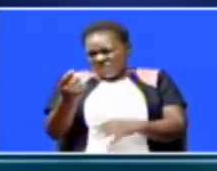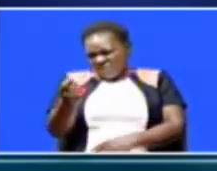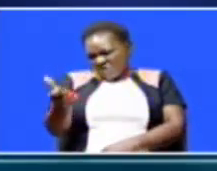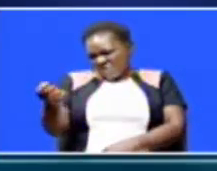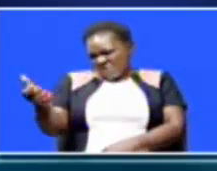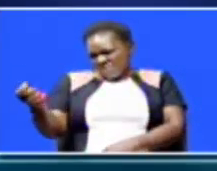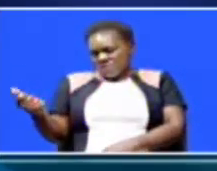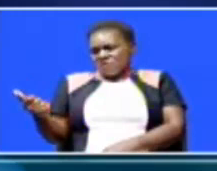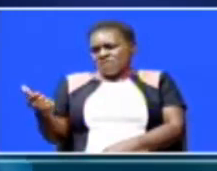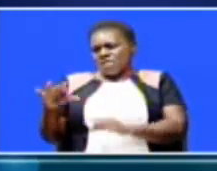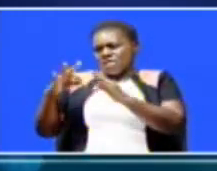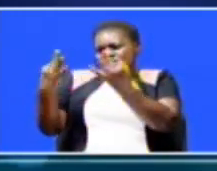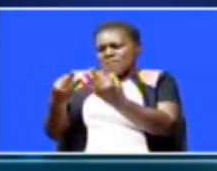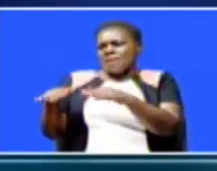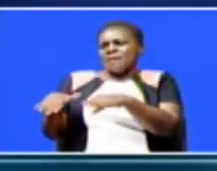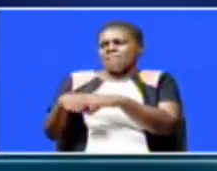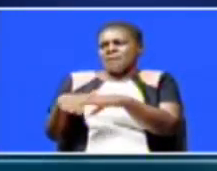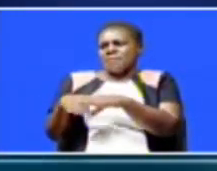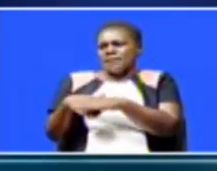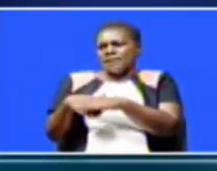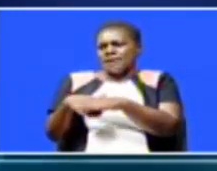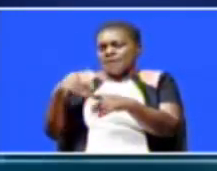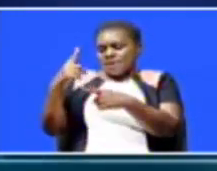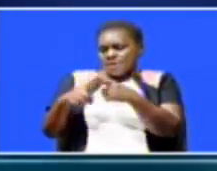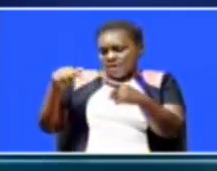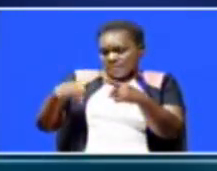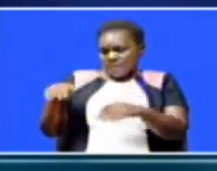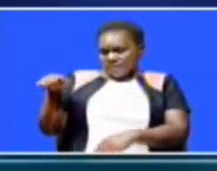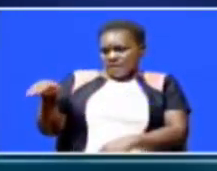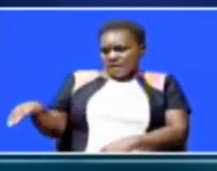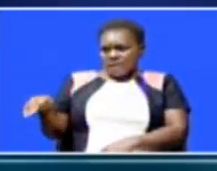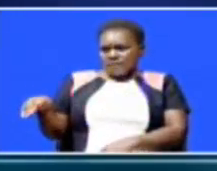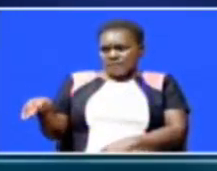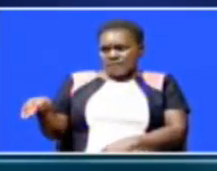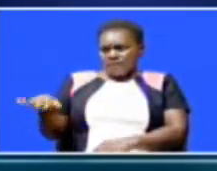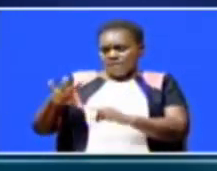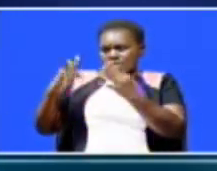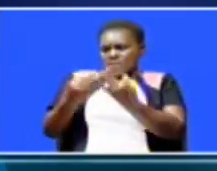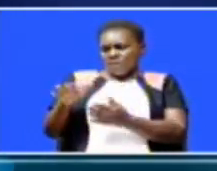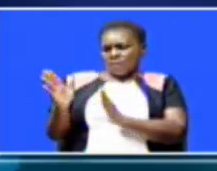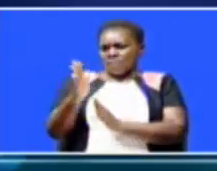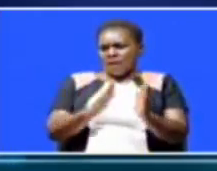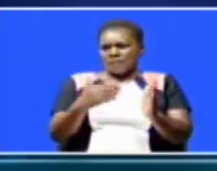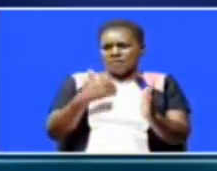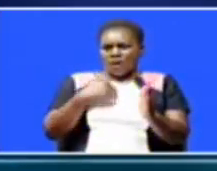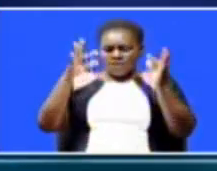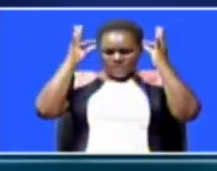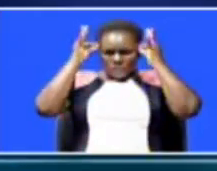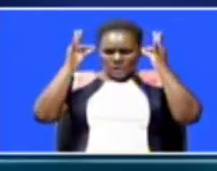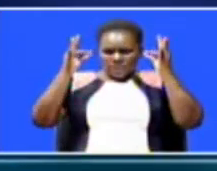few family members. Early this year, Blessing Sebaduka and his family planned to have his